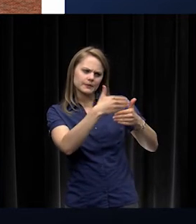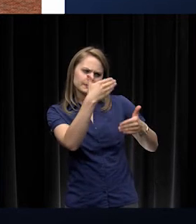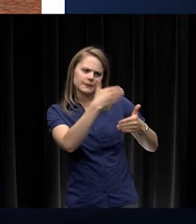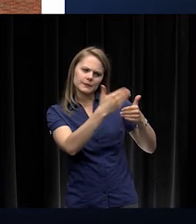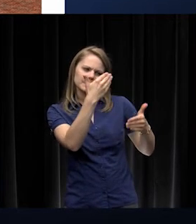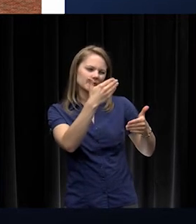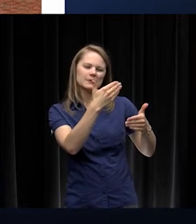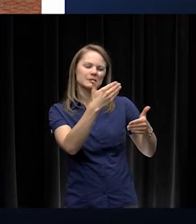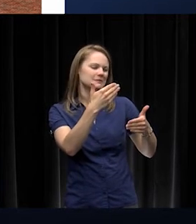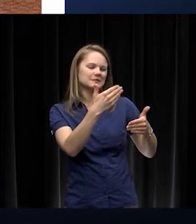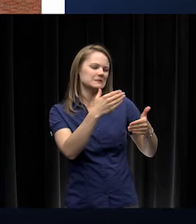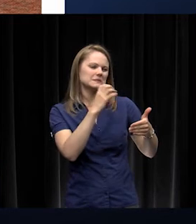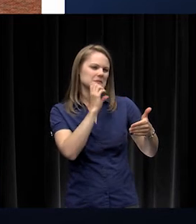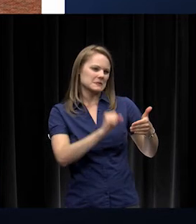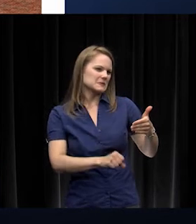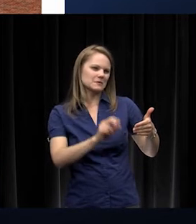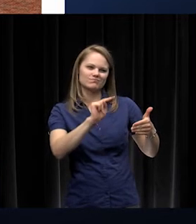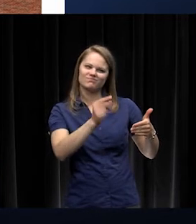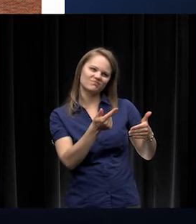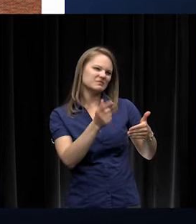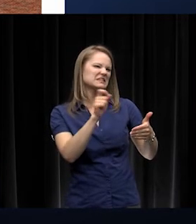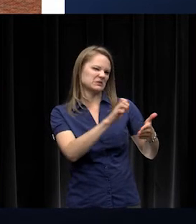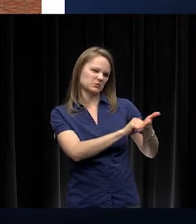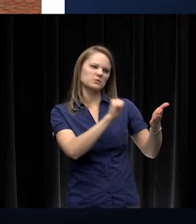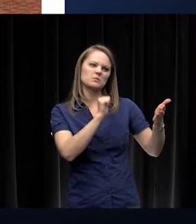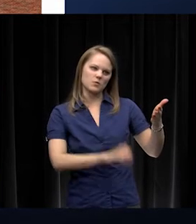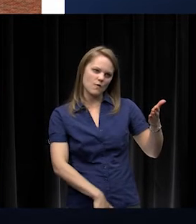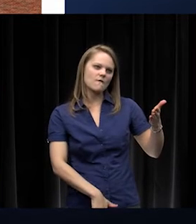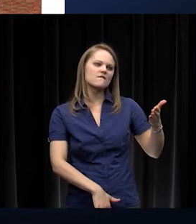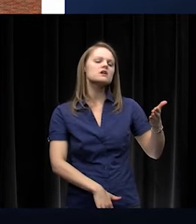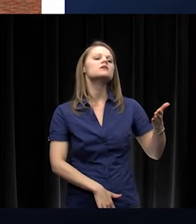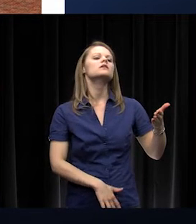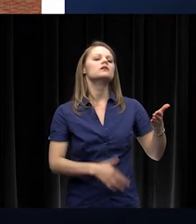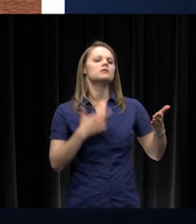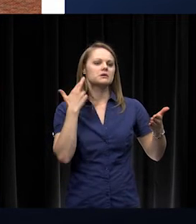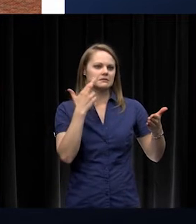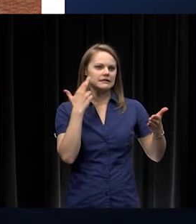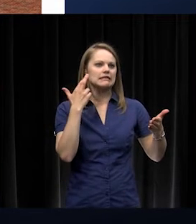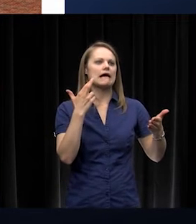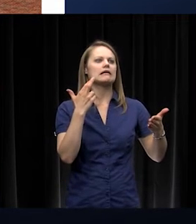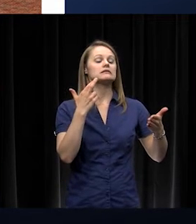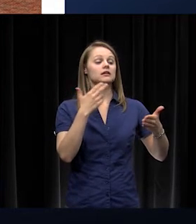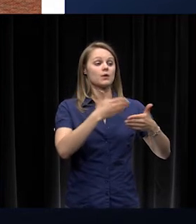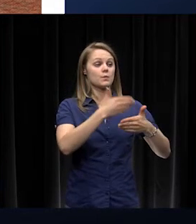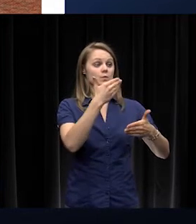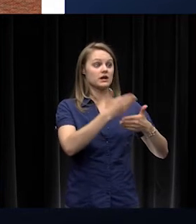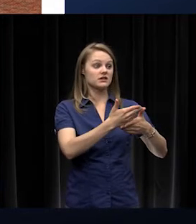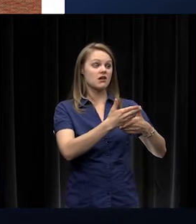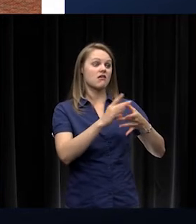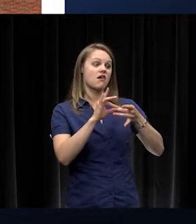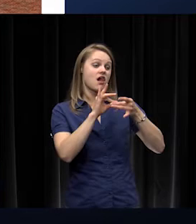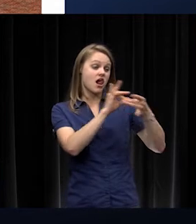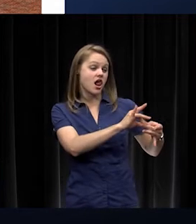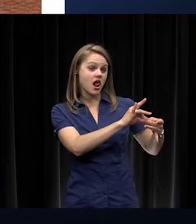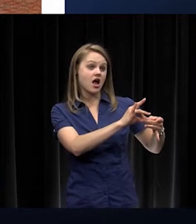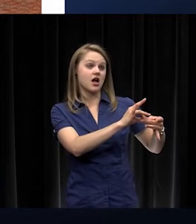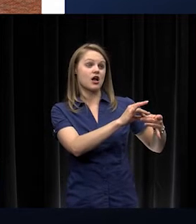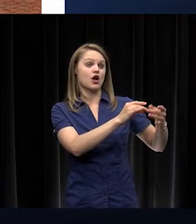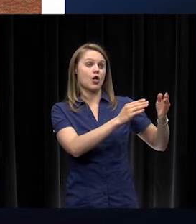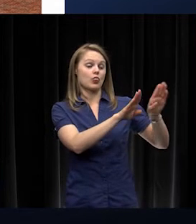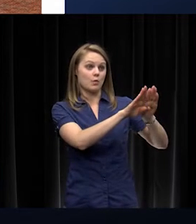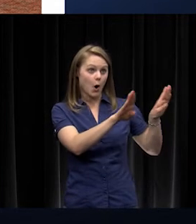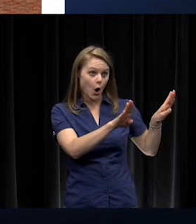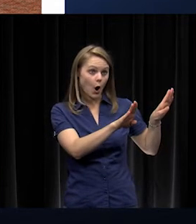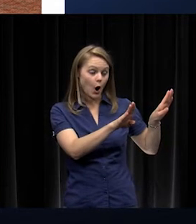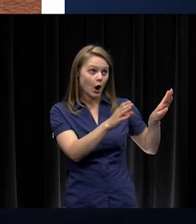be removed. When we realized they needed to be removed, we realized they were actually tied to the wall structure itself. So if we took the windows out,